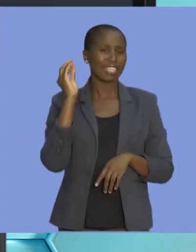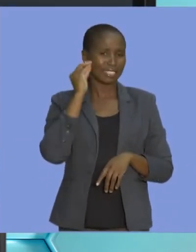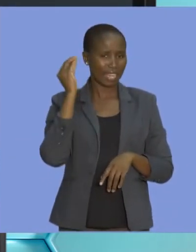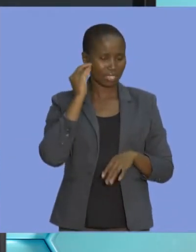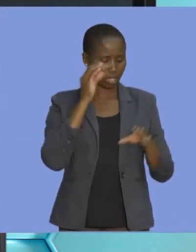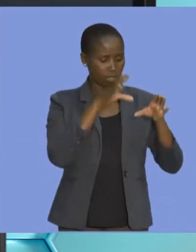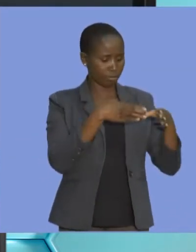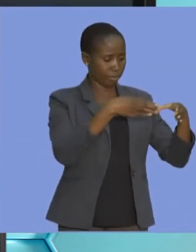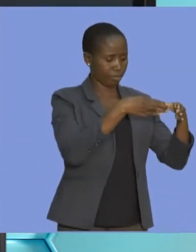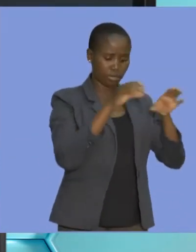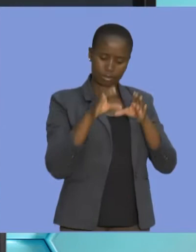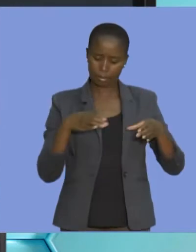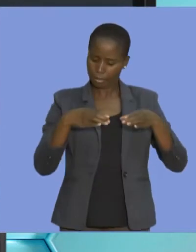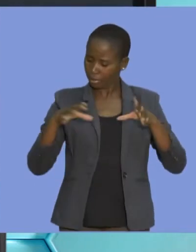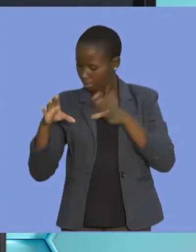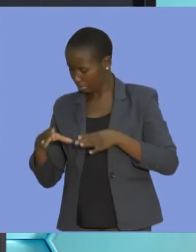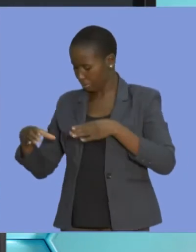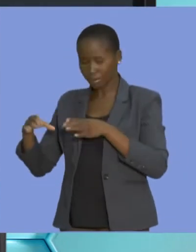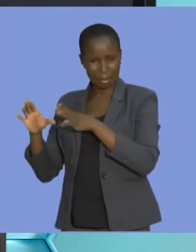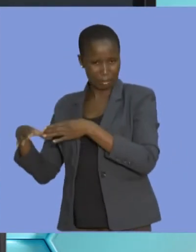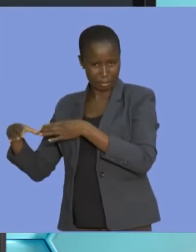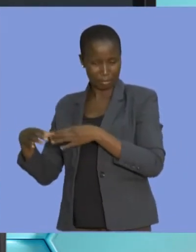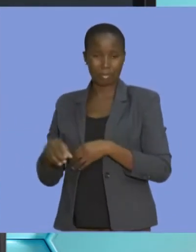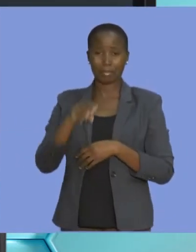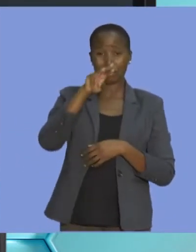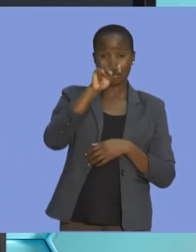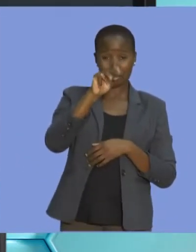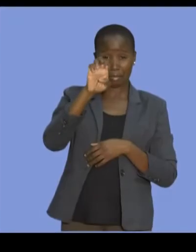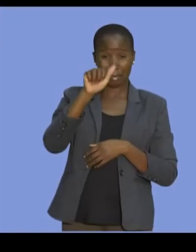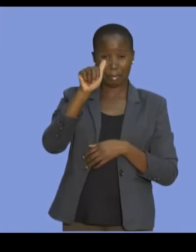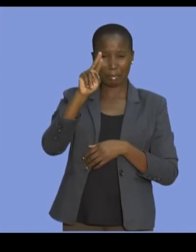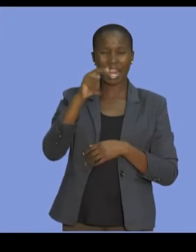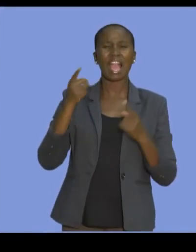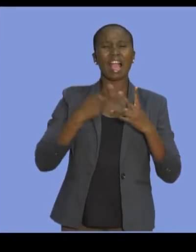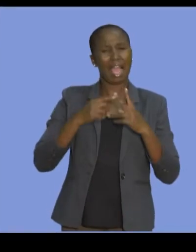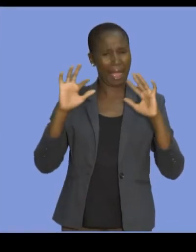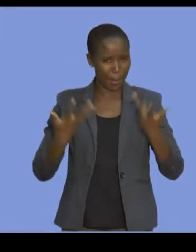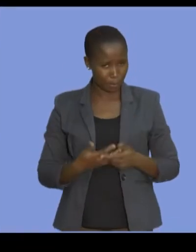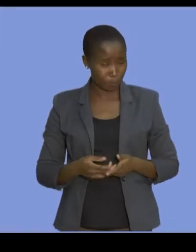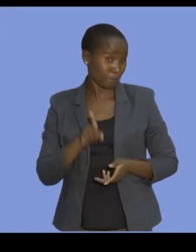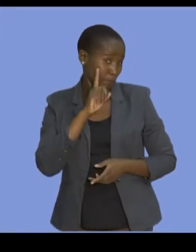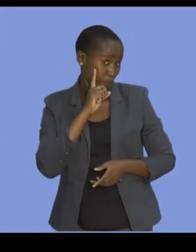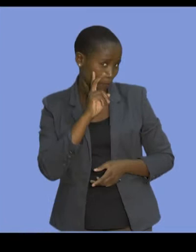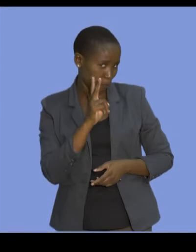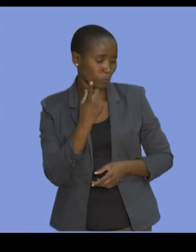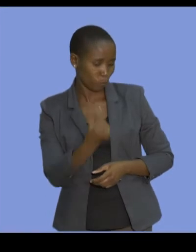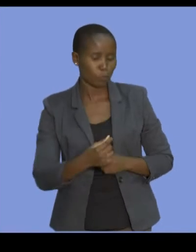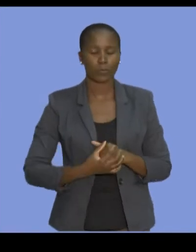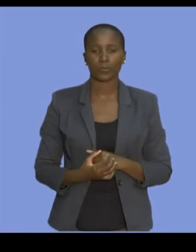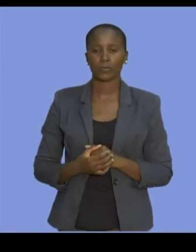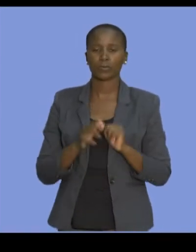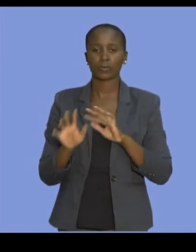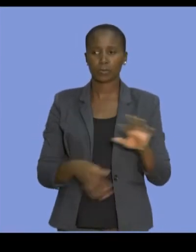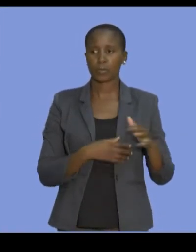table? How do we calculate the mean? Let's look at how we do that. So we call this an